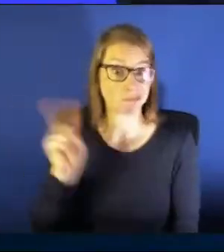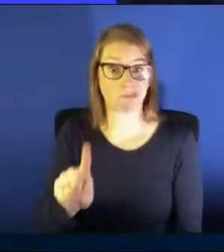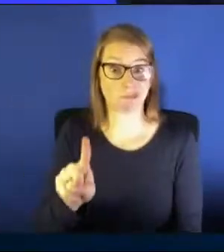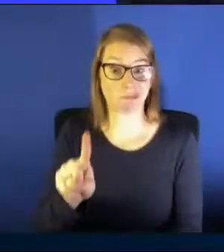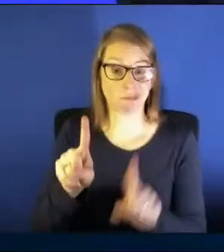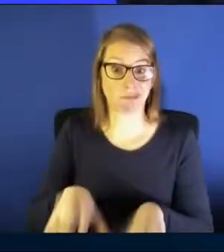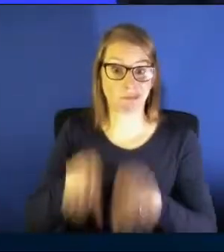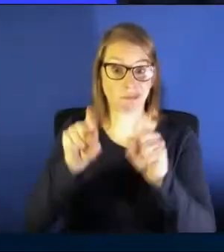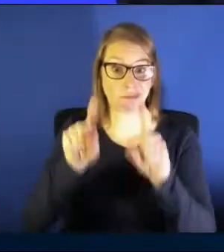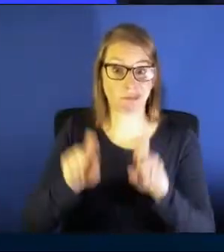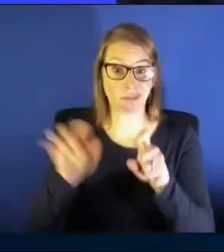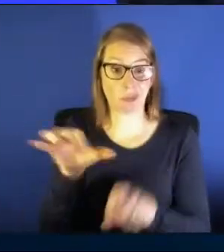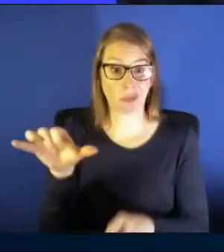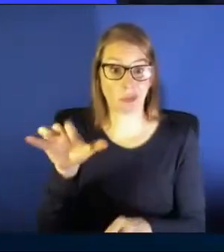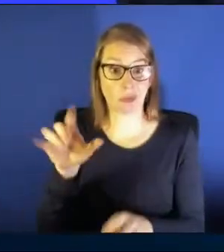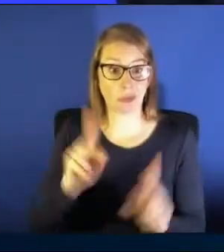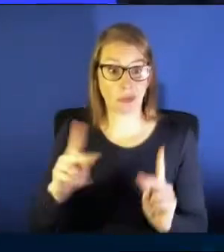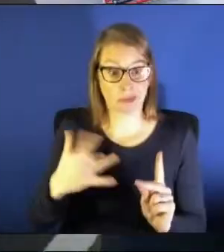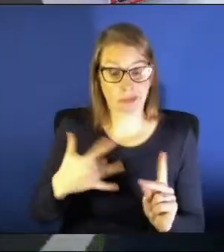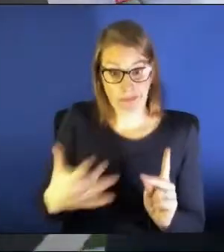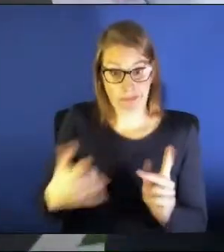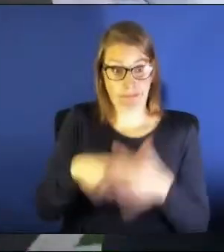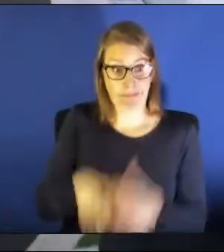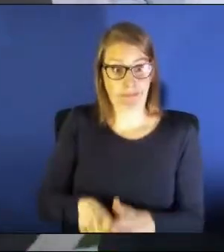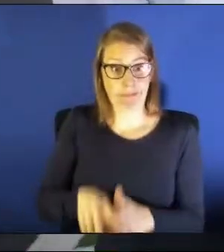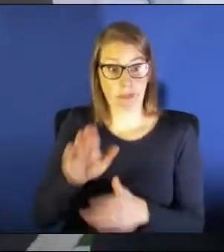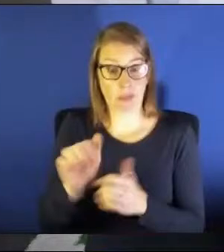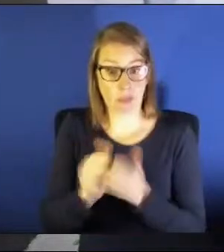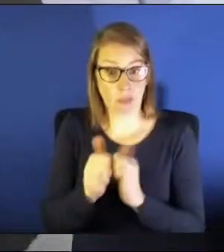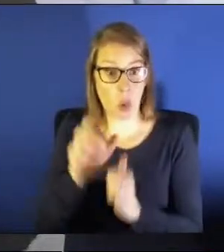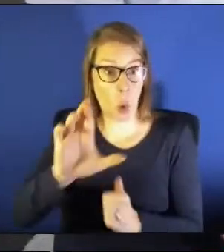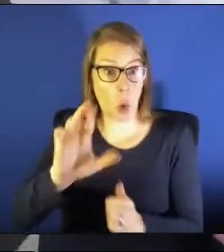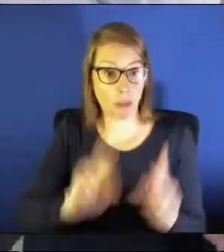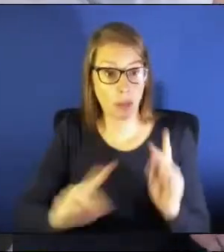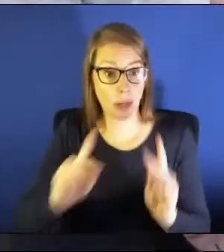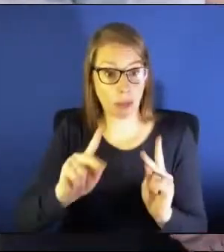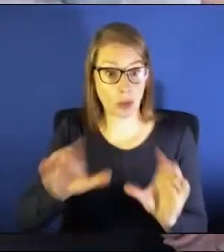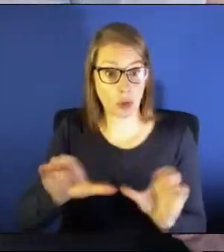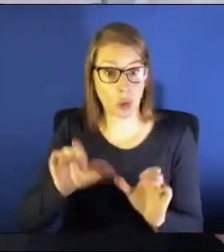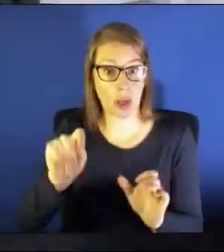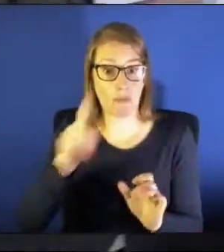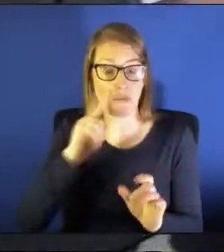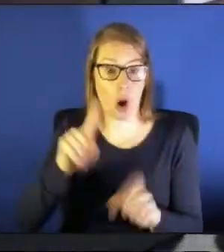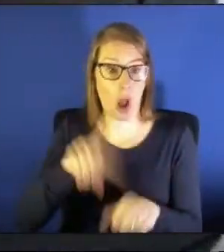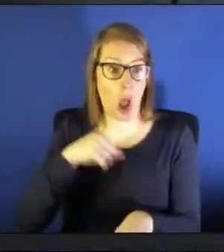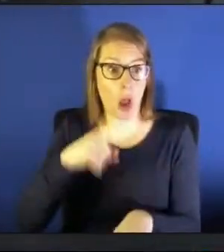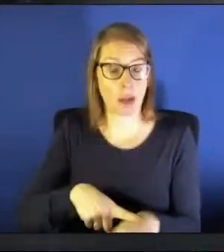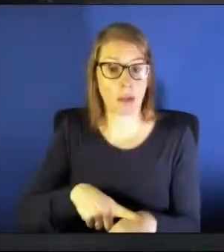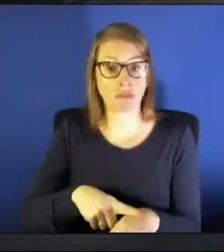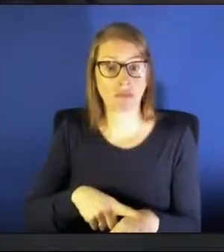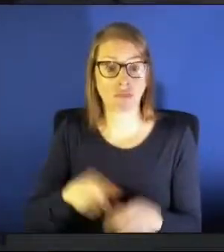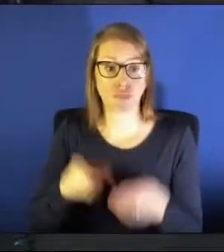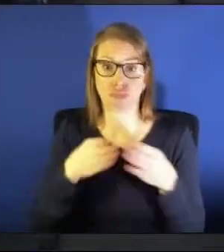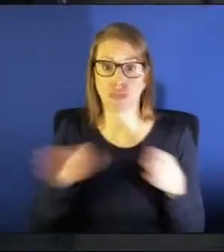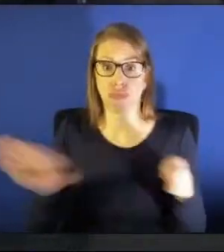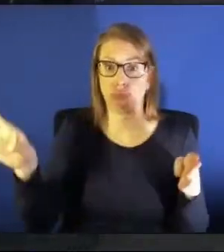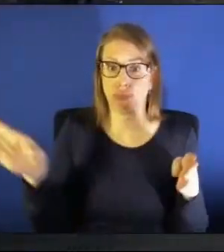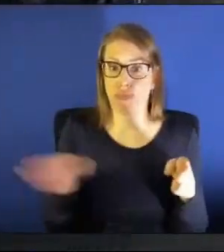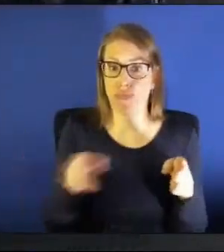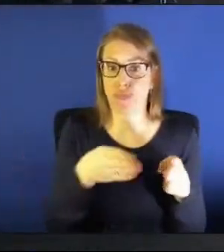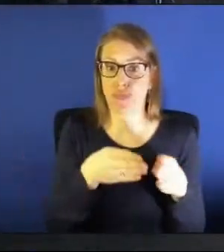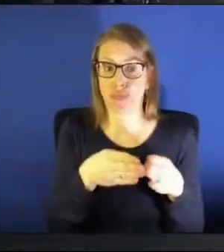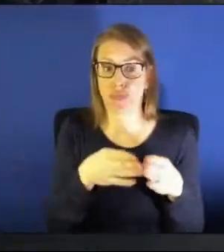is it usually people who are just starting out their sport, or is it people who've been doing it for a long time and are having problems? We've had a really wide range of people that have been doing